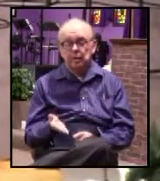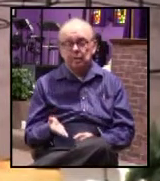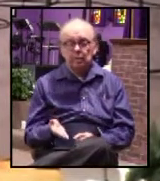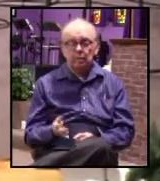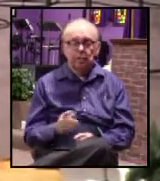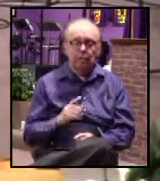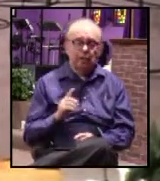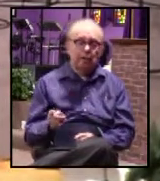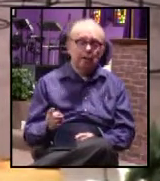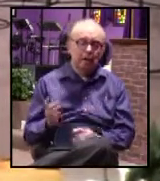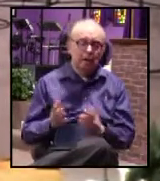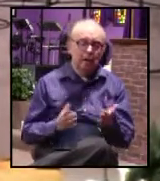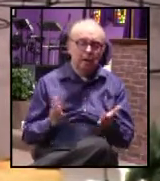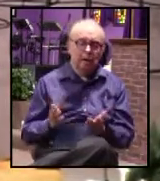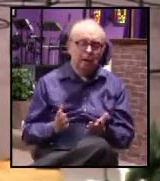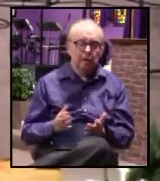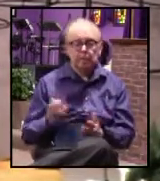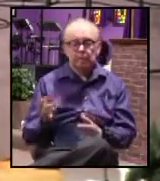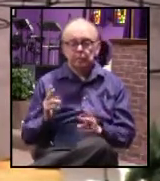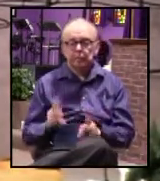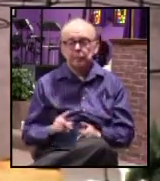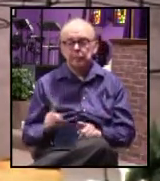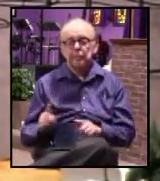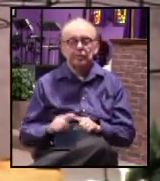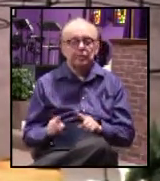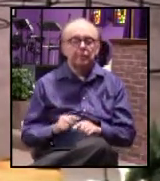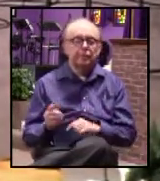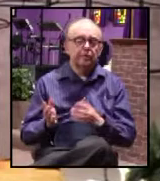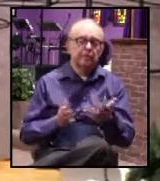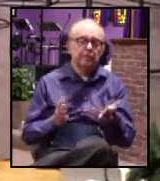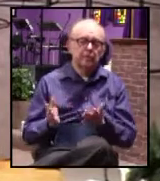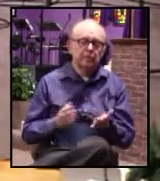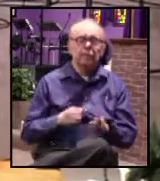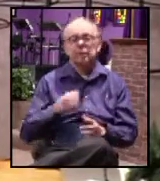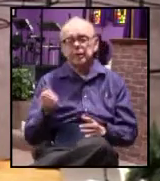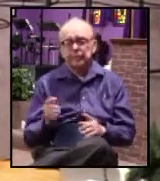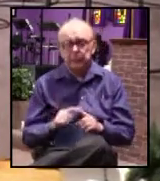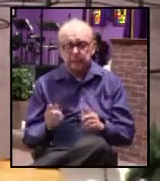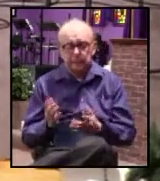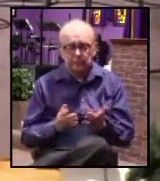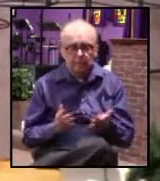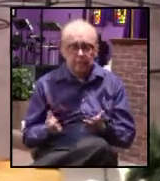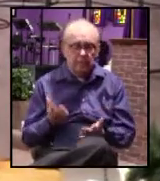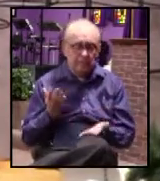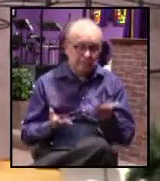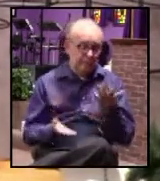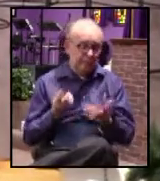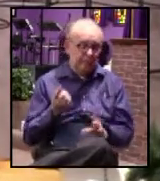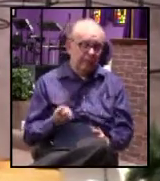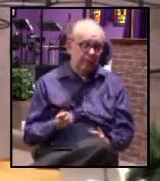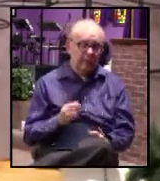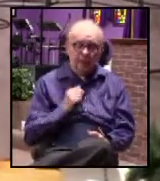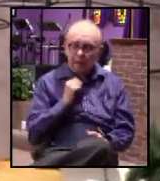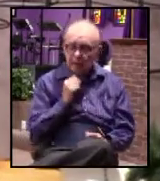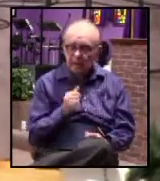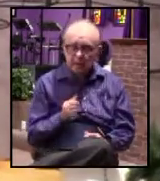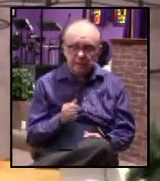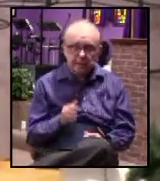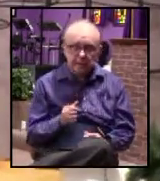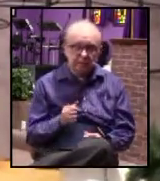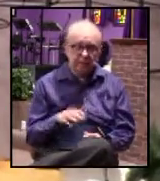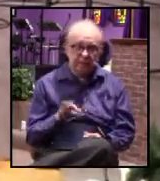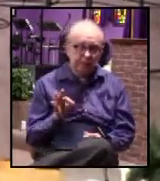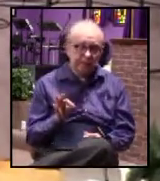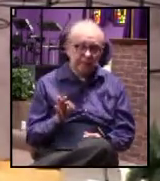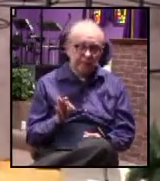Or you're going to one service and somebody else is going to another. Or another. Or maybe you're not even located.